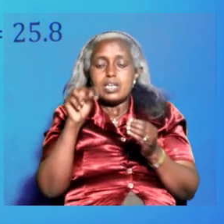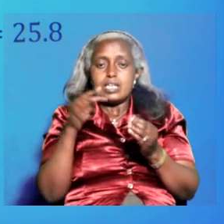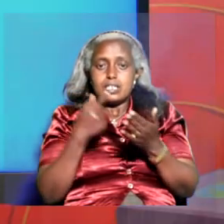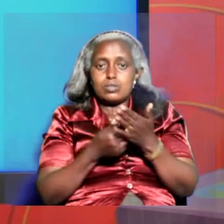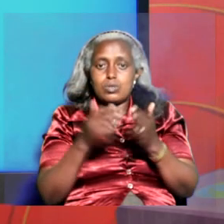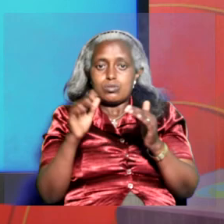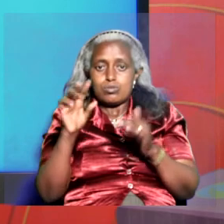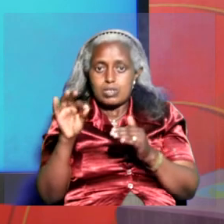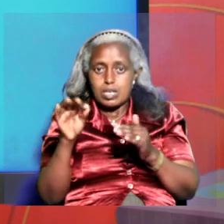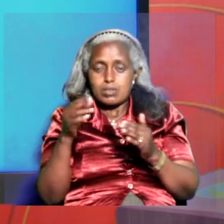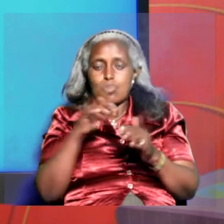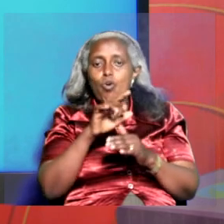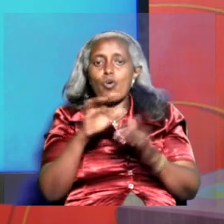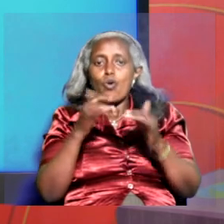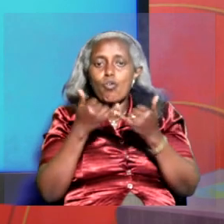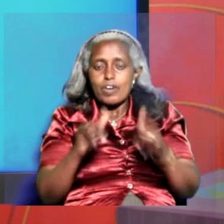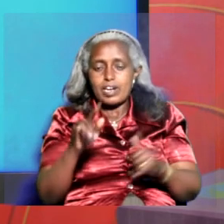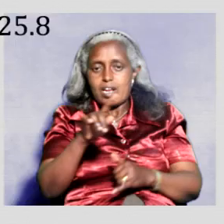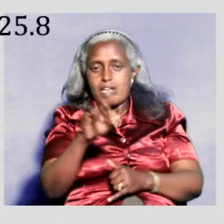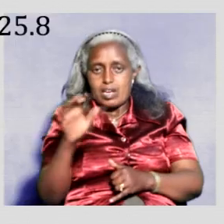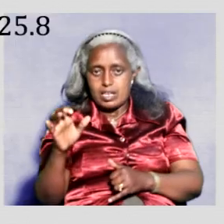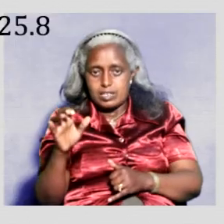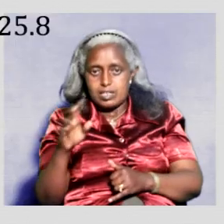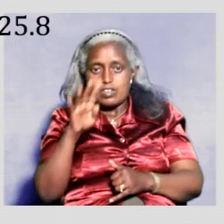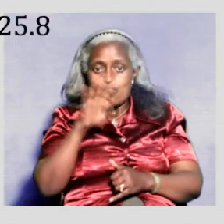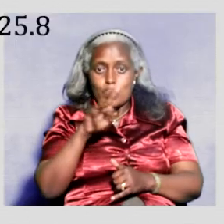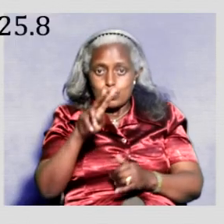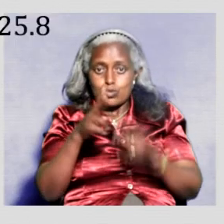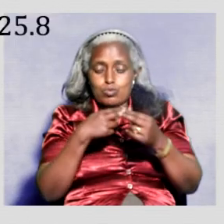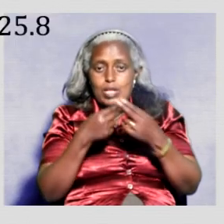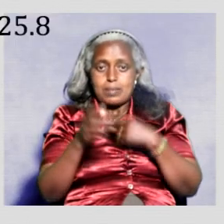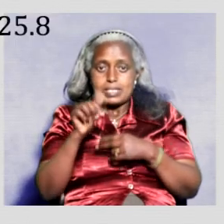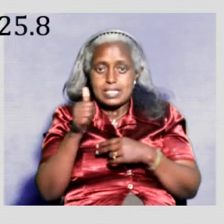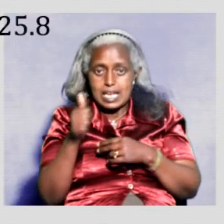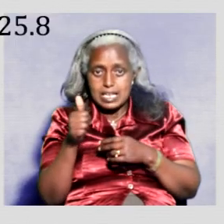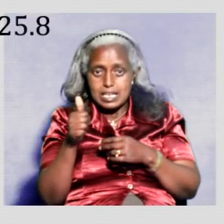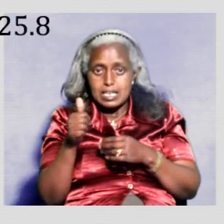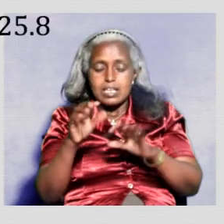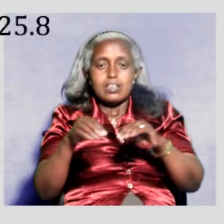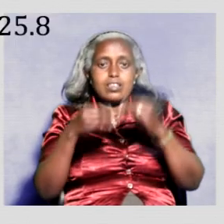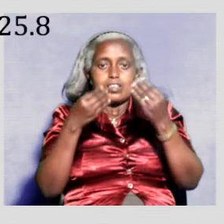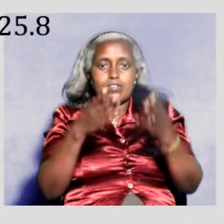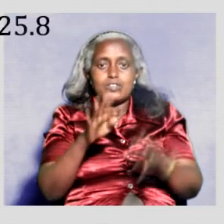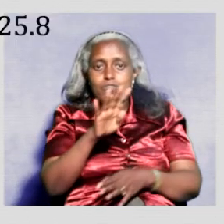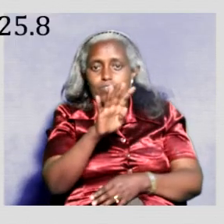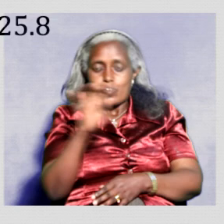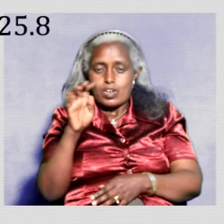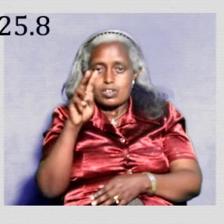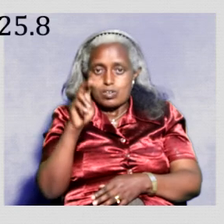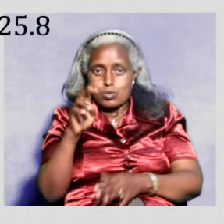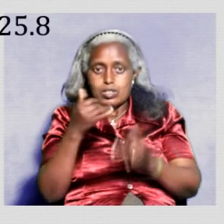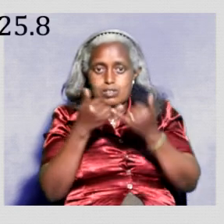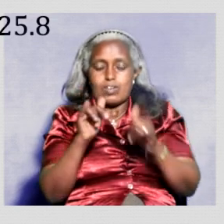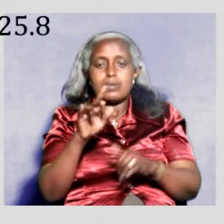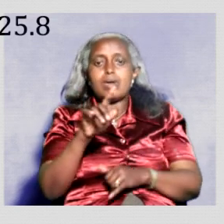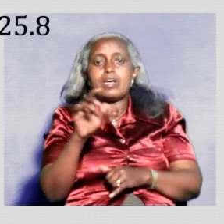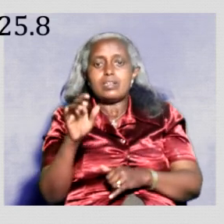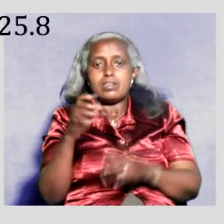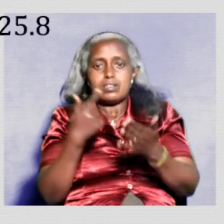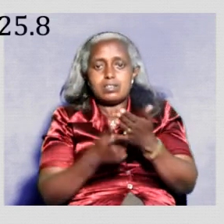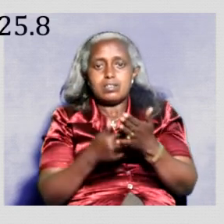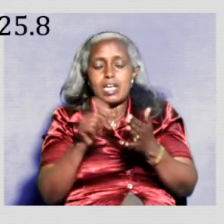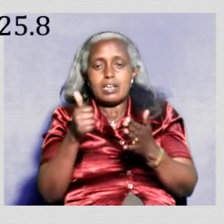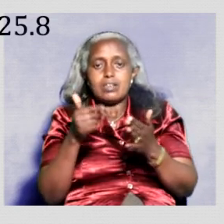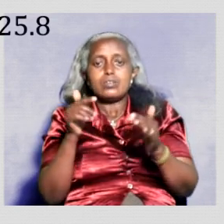here, over 100. When you 42 times 10 gives you 420 divided by 10, it is 4.2.